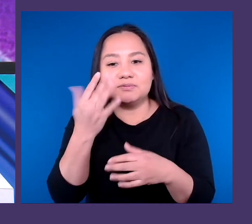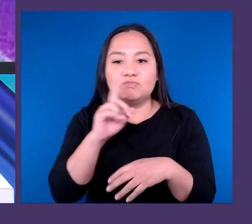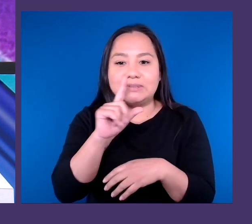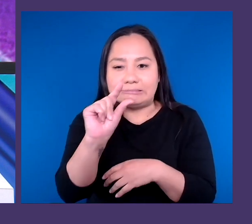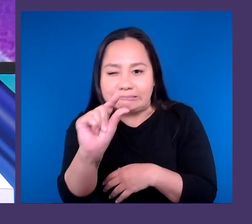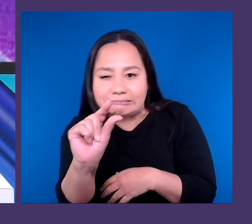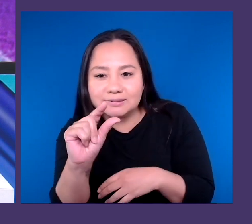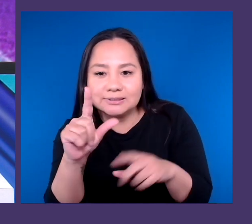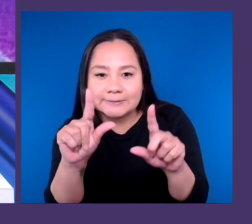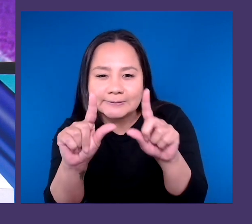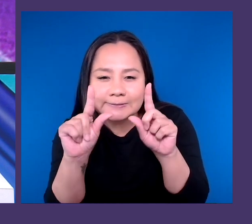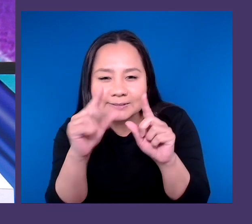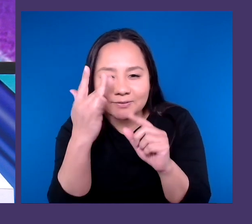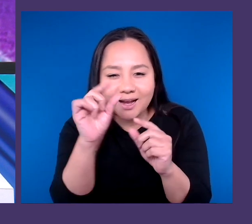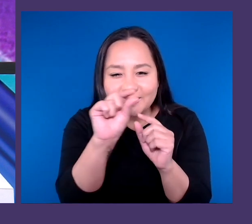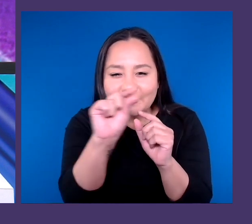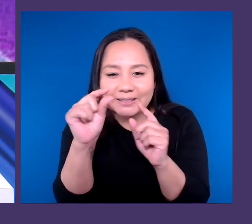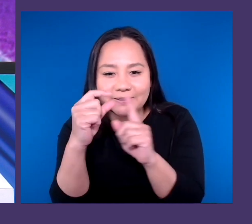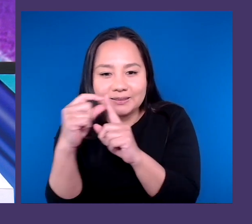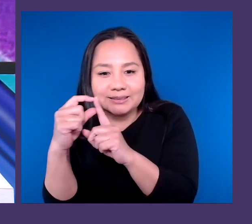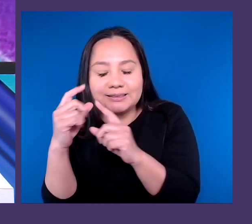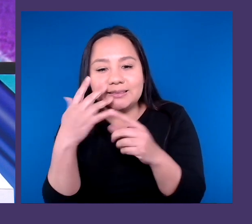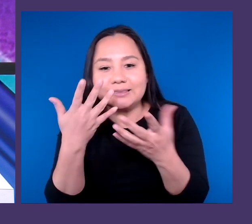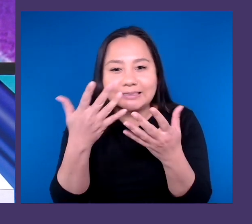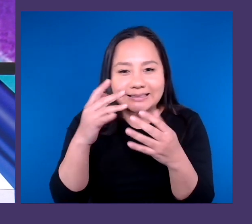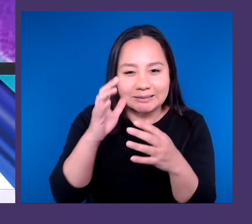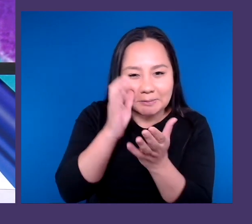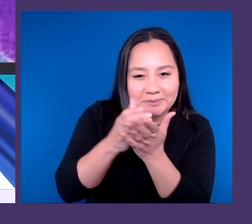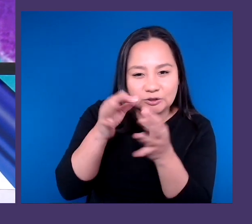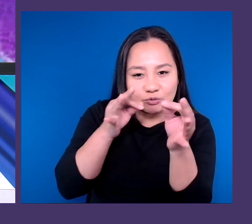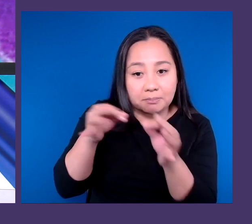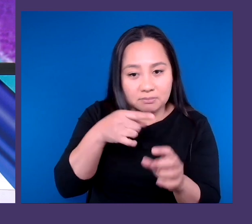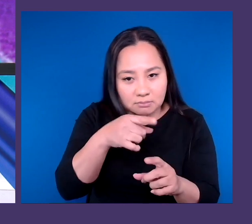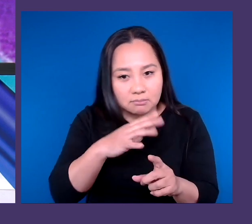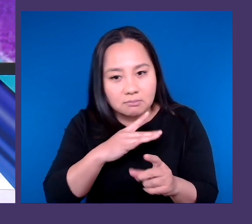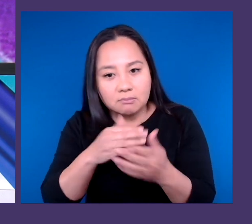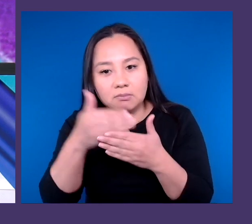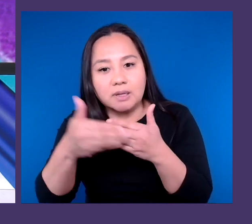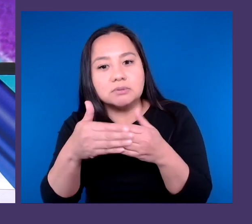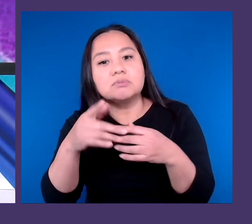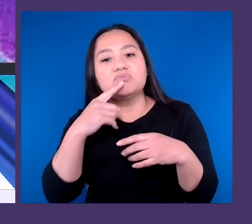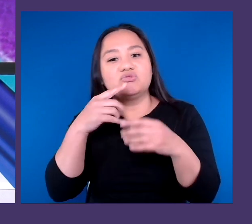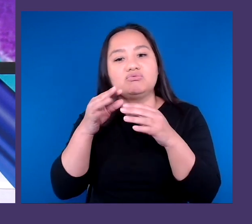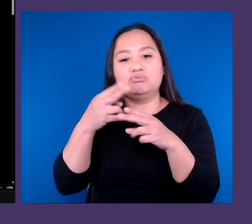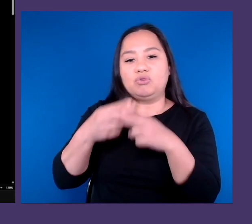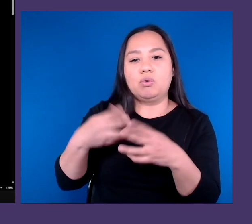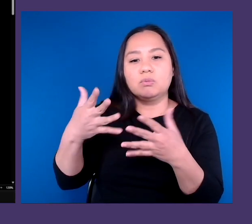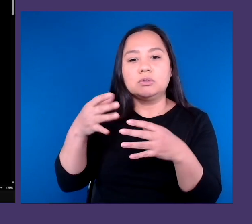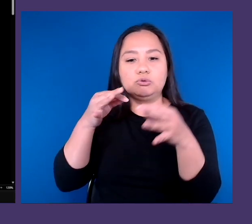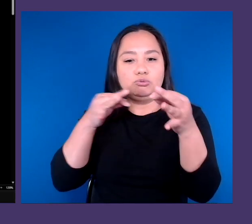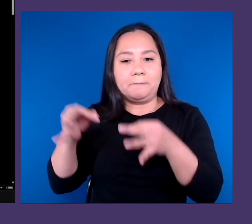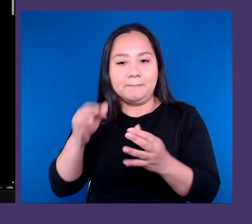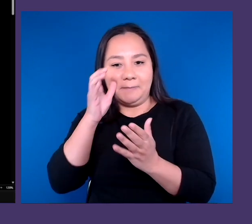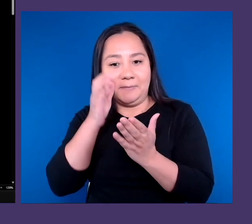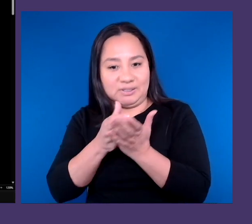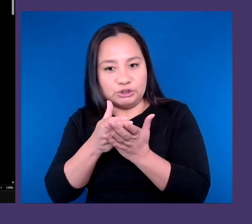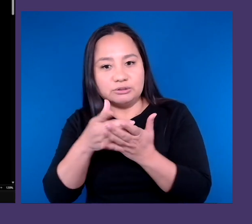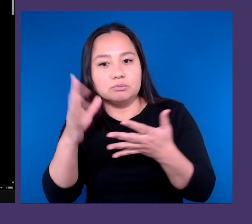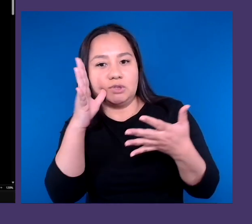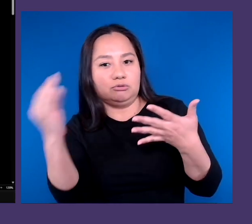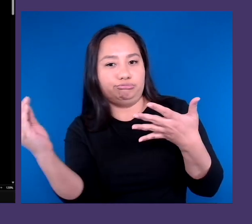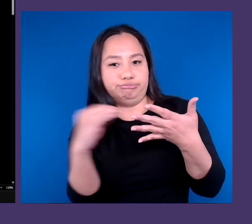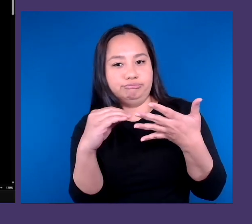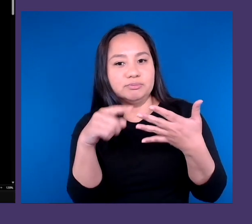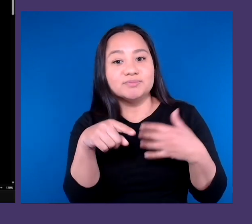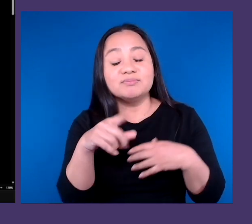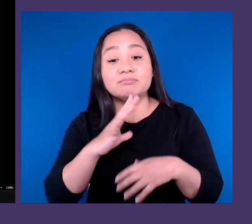it. Yeah, the image description here is the next. It's called Describe Image will be the feature. Yeah. What's really cool is when I click on the